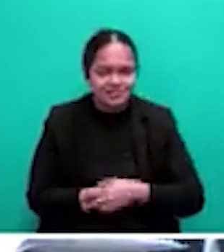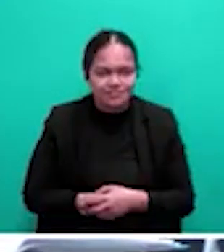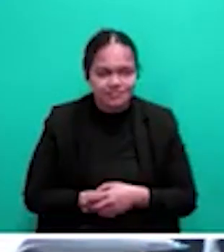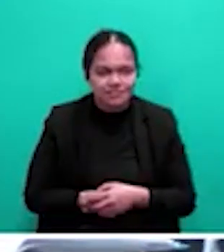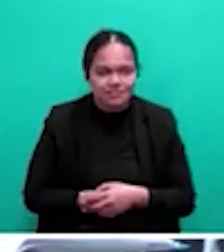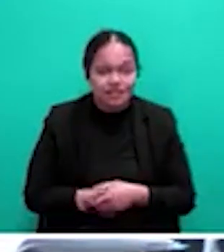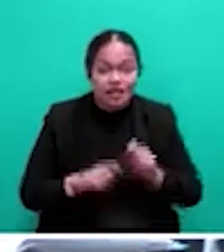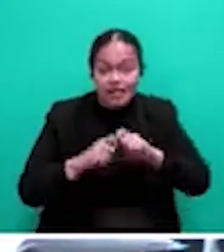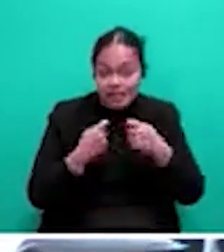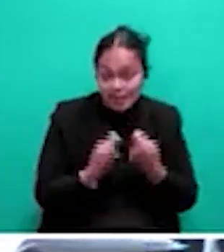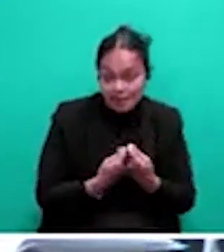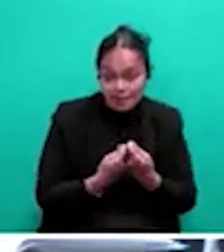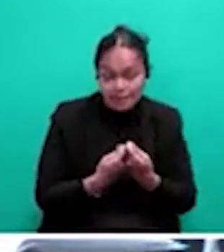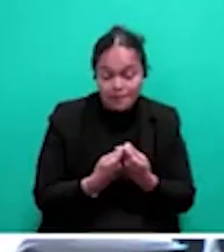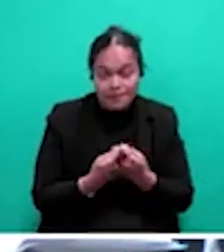The team